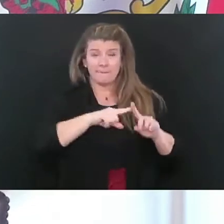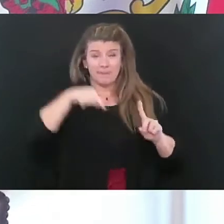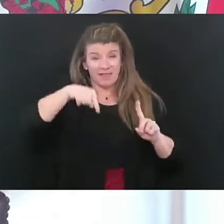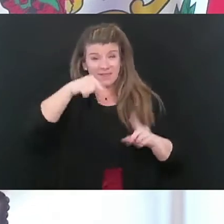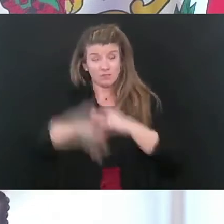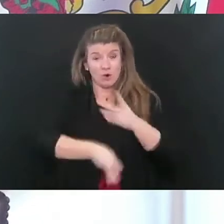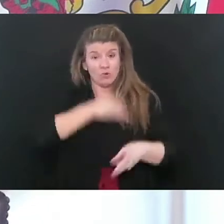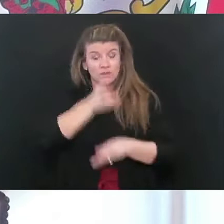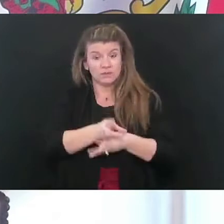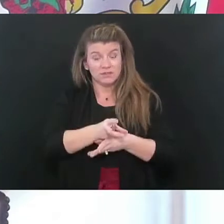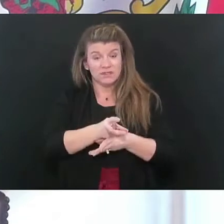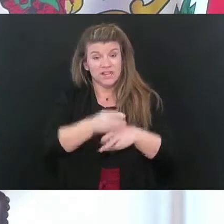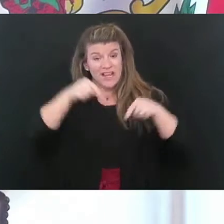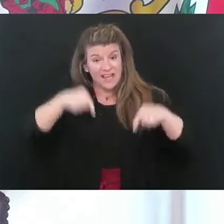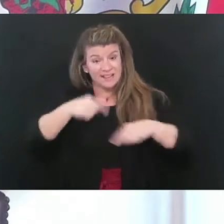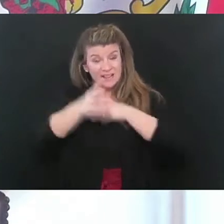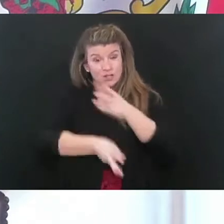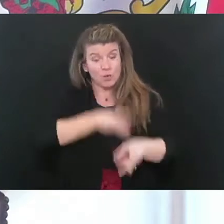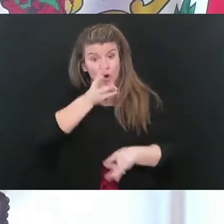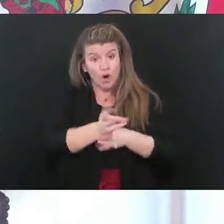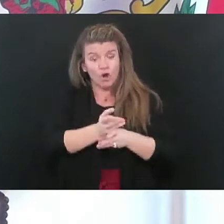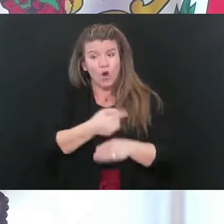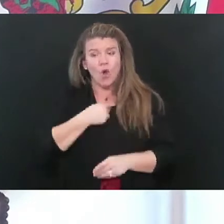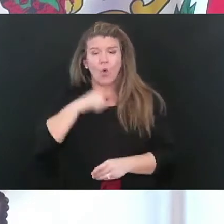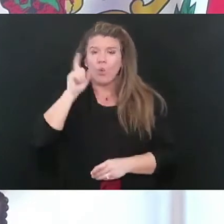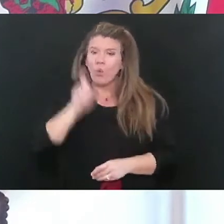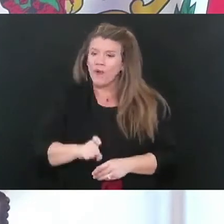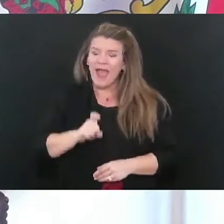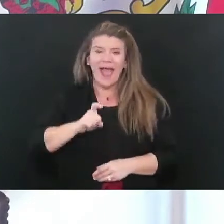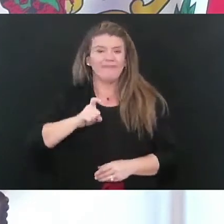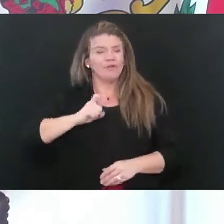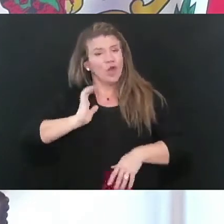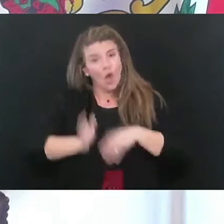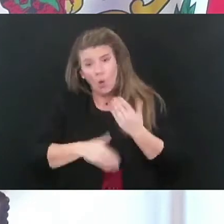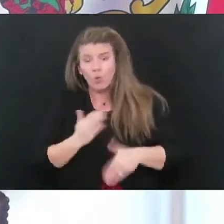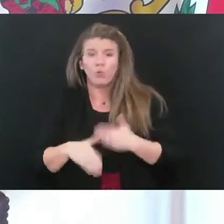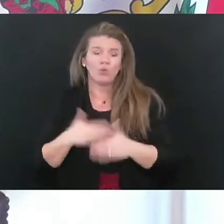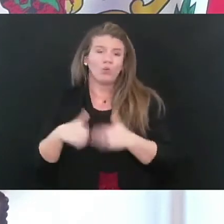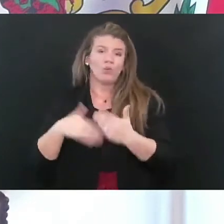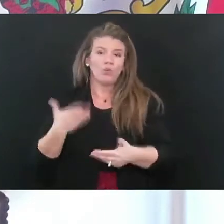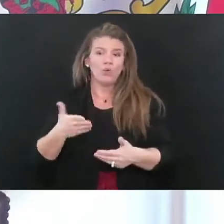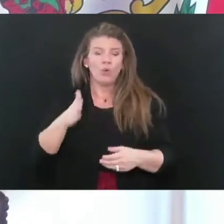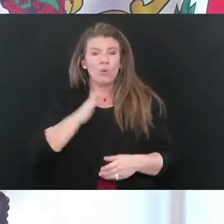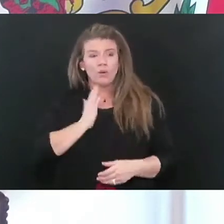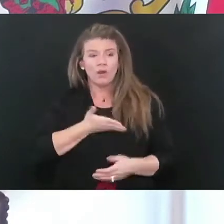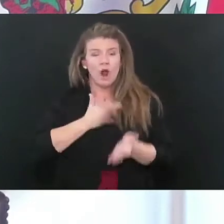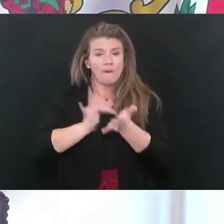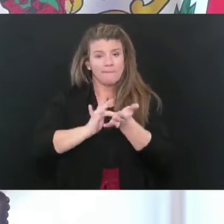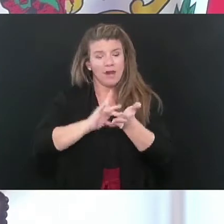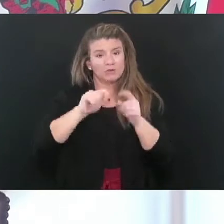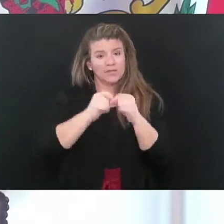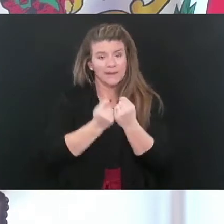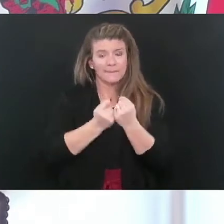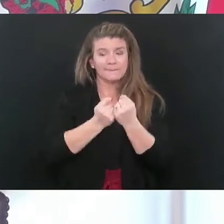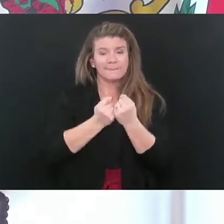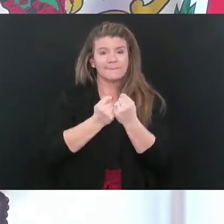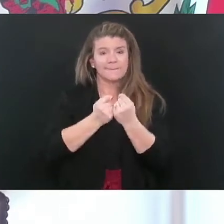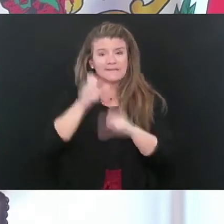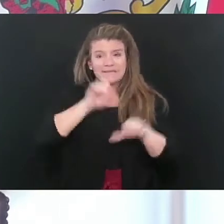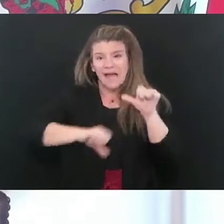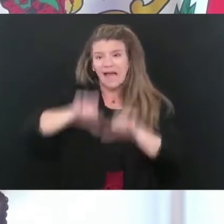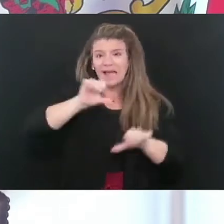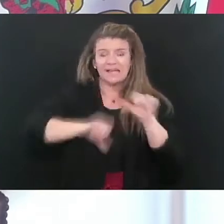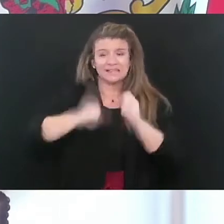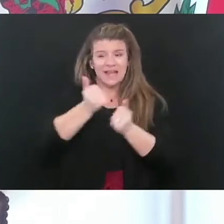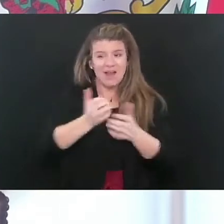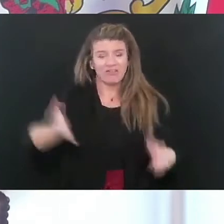world, we've got to go with what our medical experts, the science, and everything is